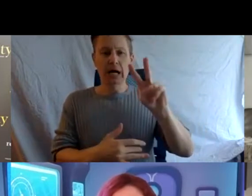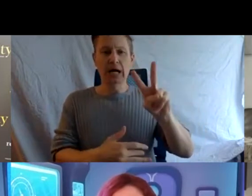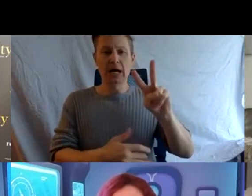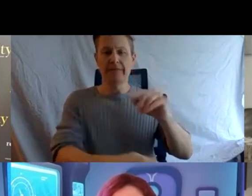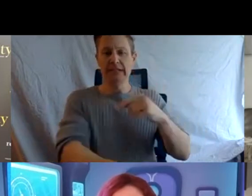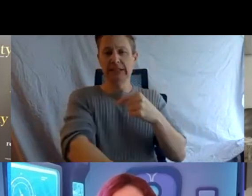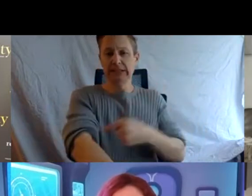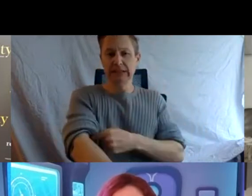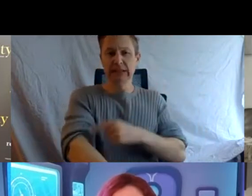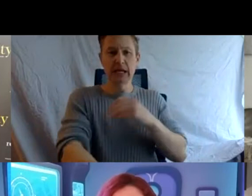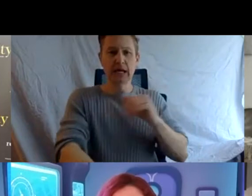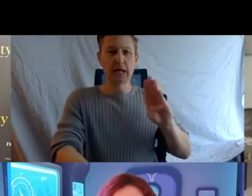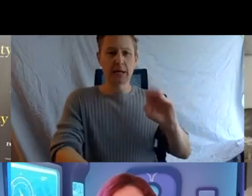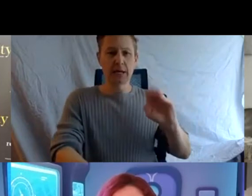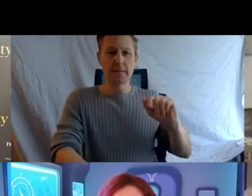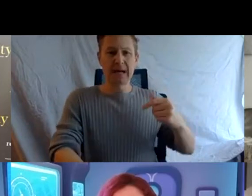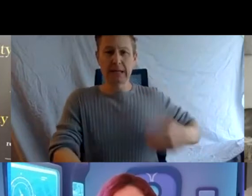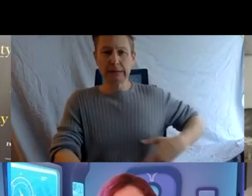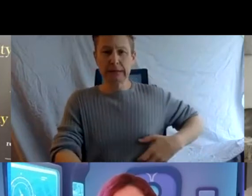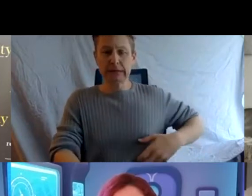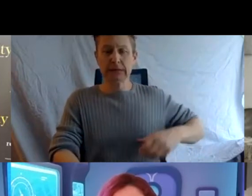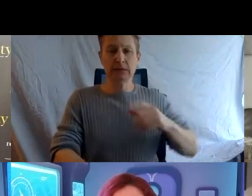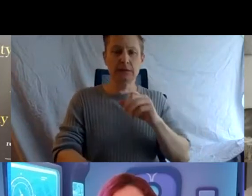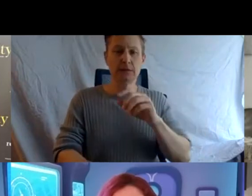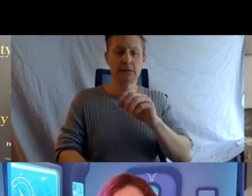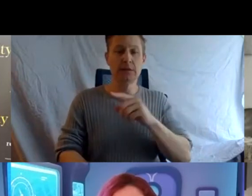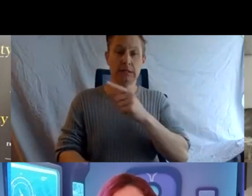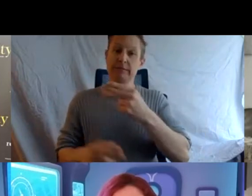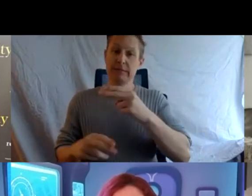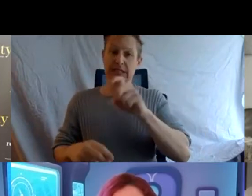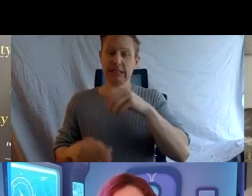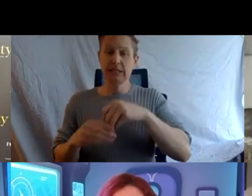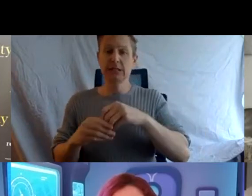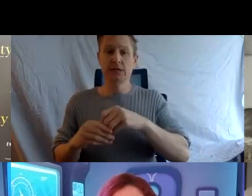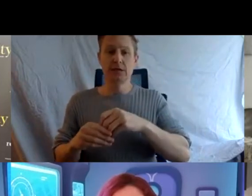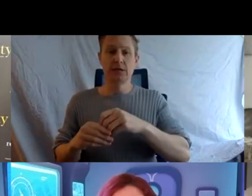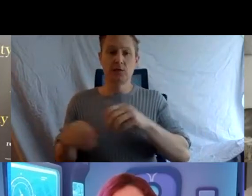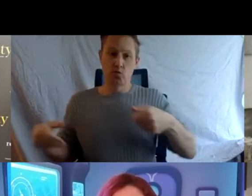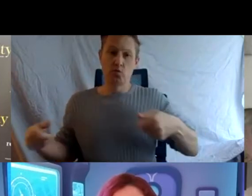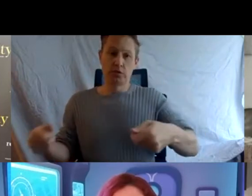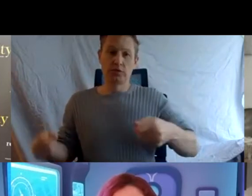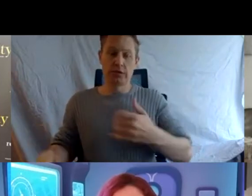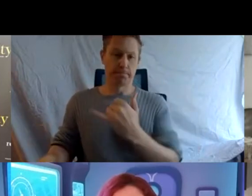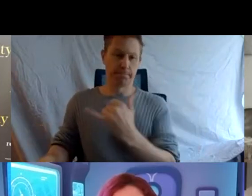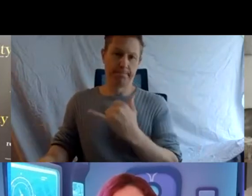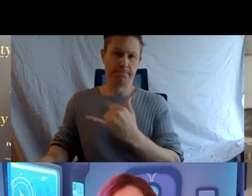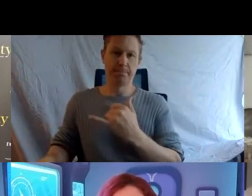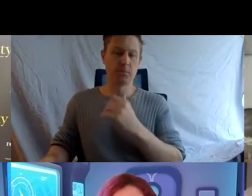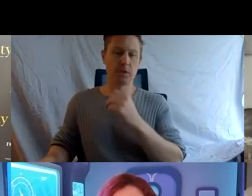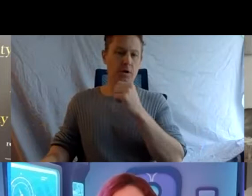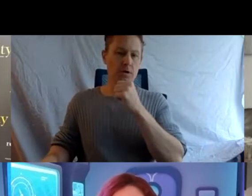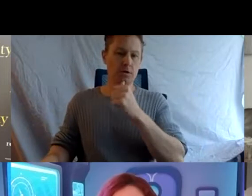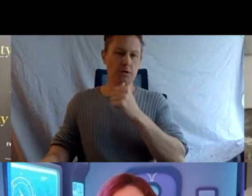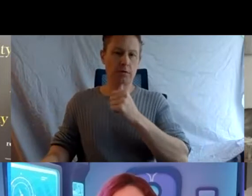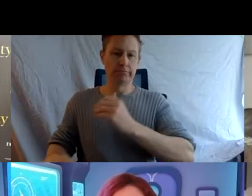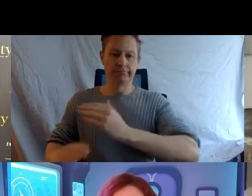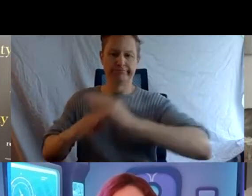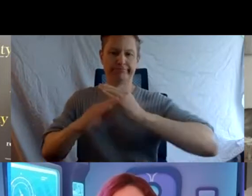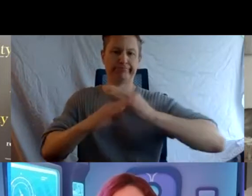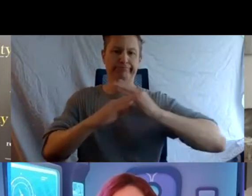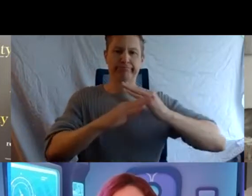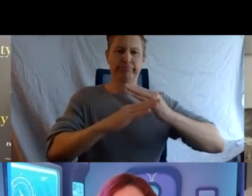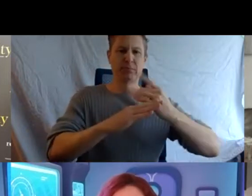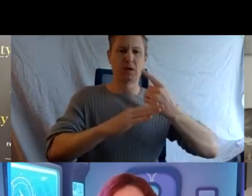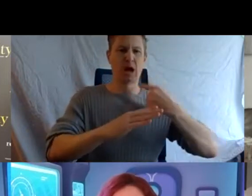bag, and him needing to be in a wheelchair. And I think that we don't let those things get in the way of our